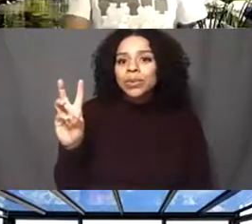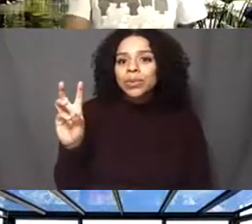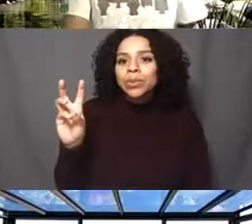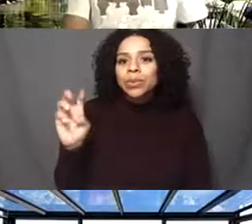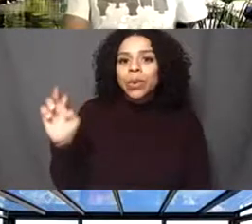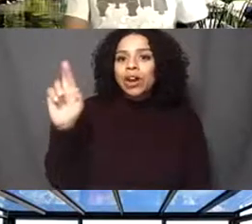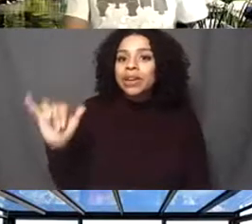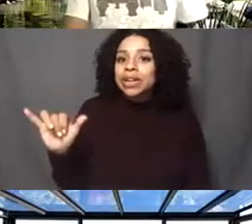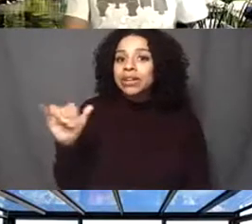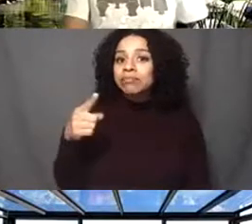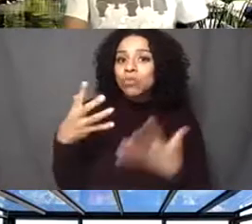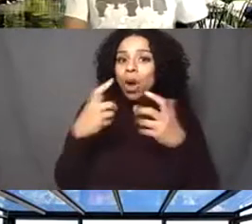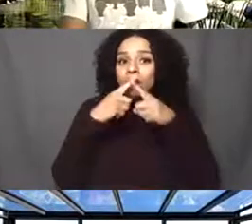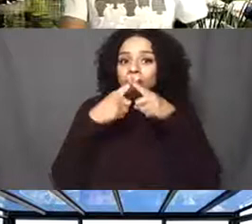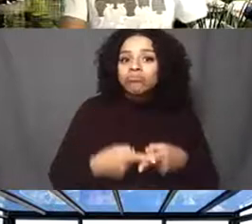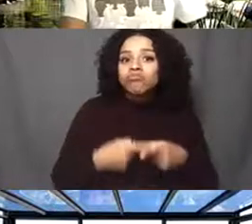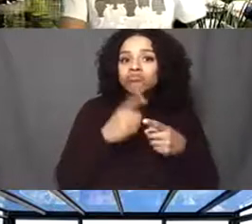question from the chat?